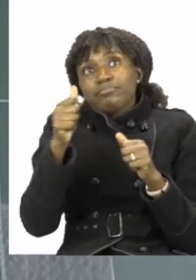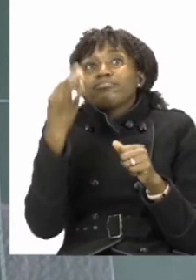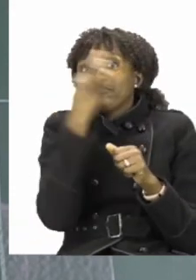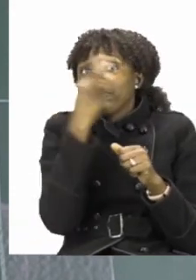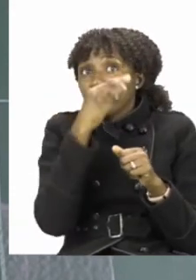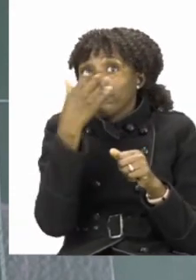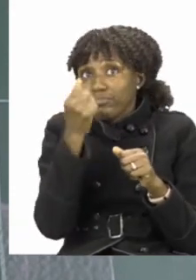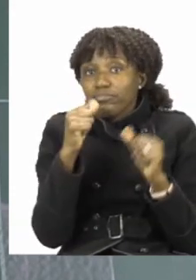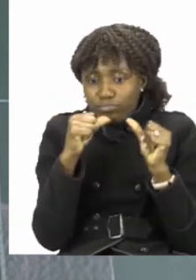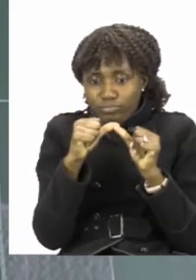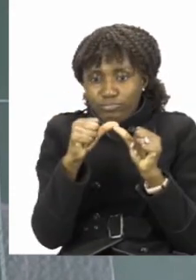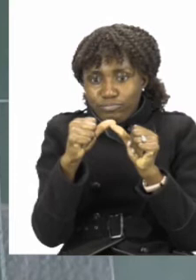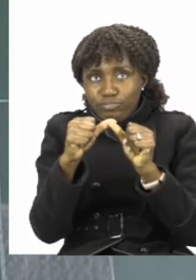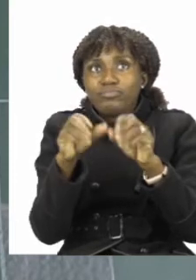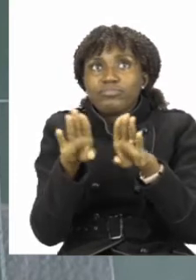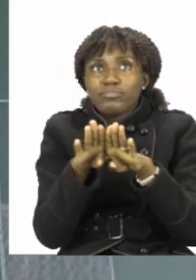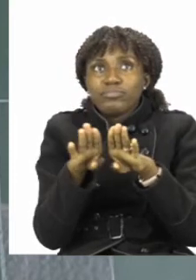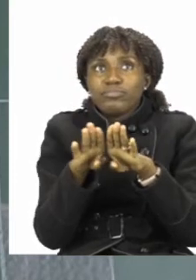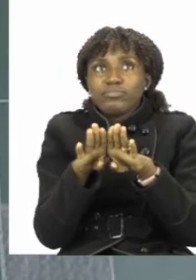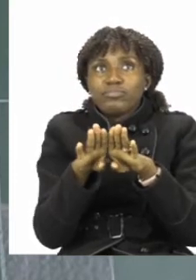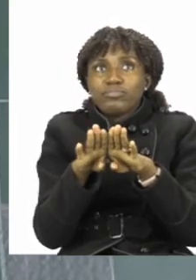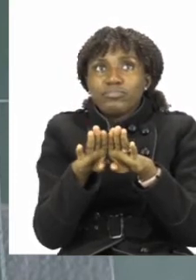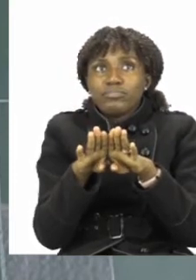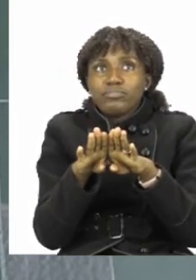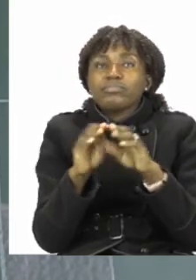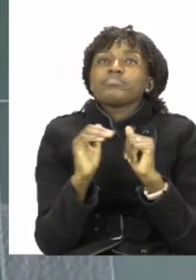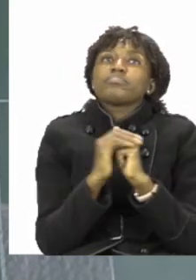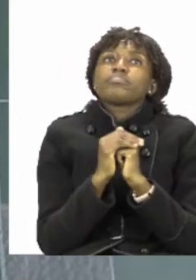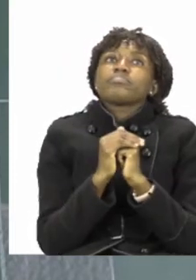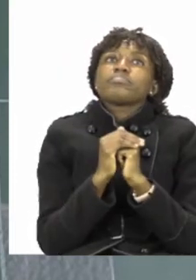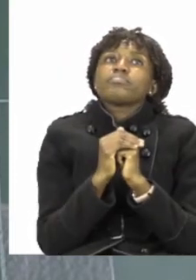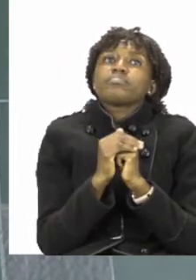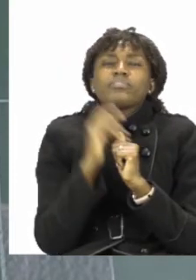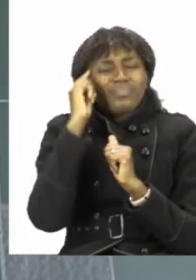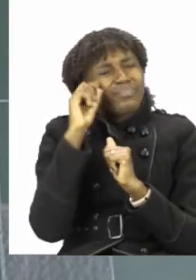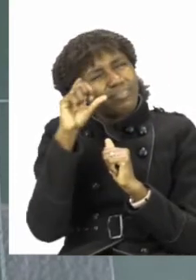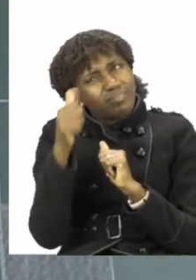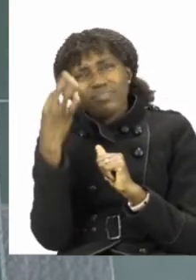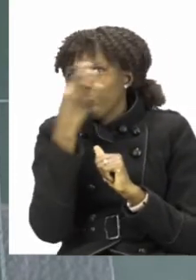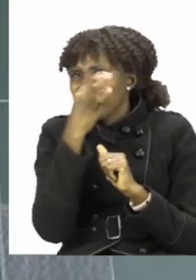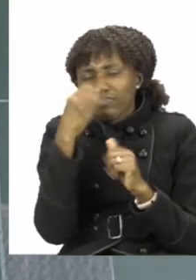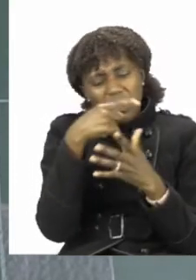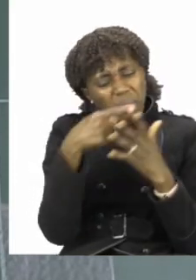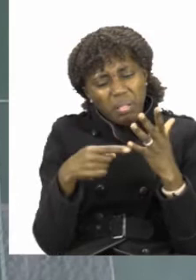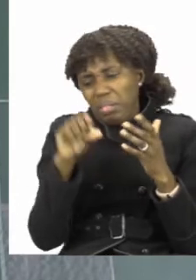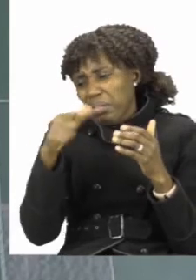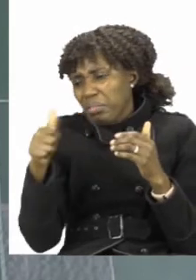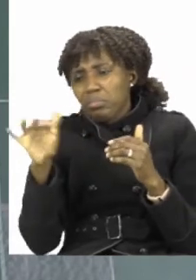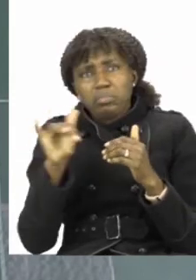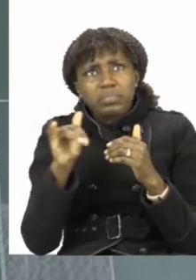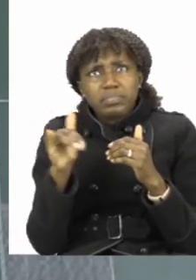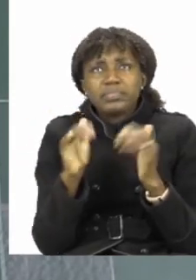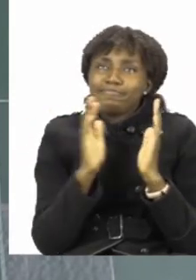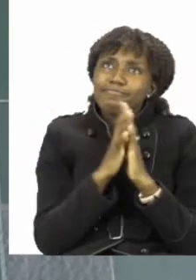all the other flowers that we have during this time of the year. I want you to think of the other flowers we can find as well. Take